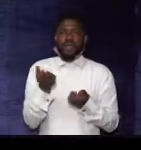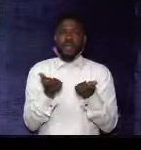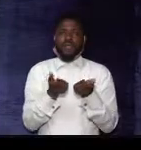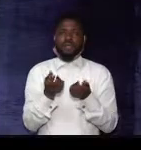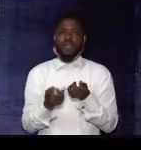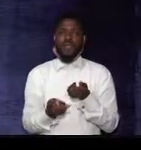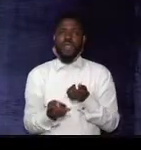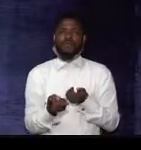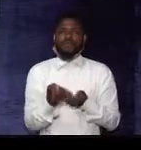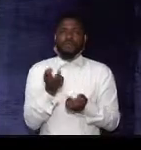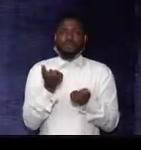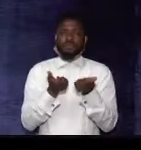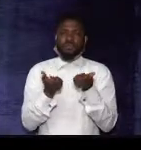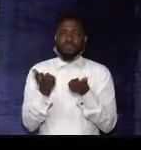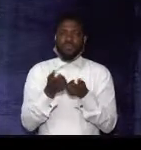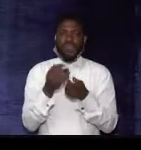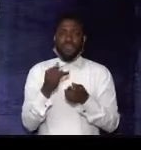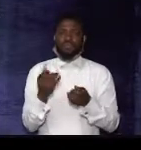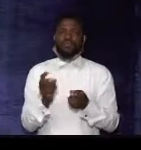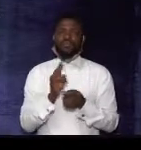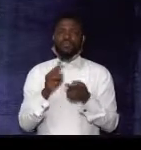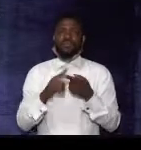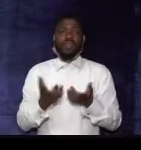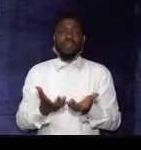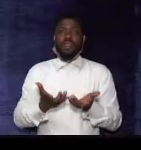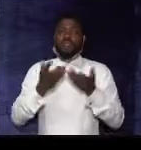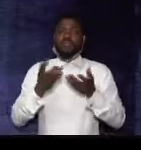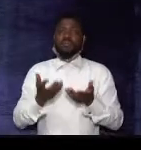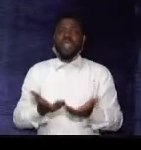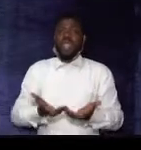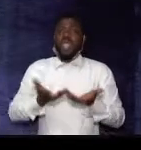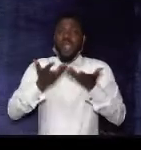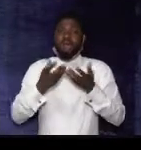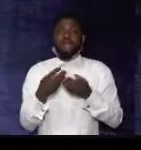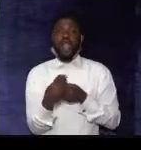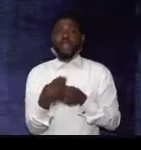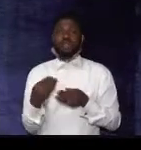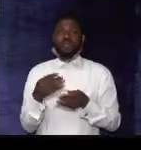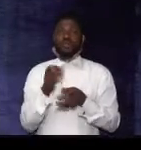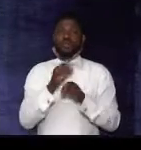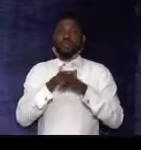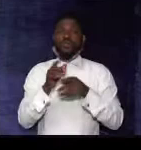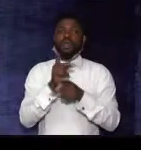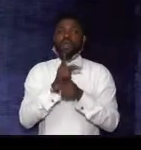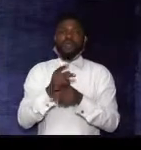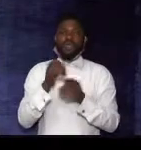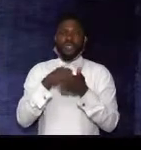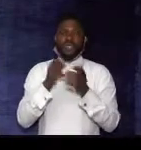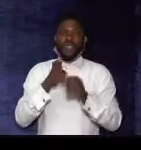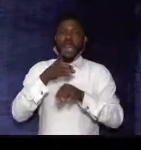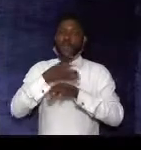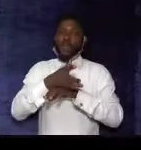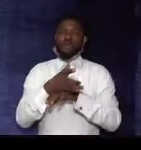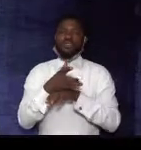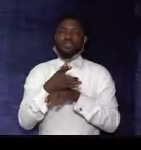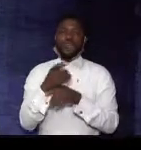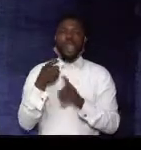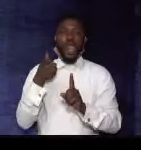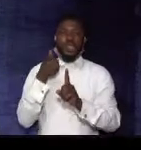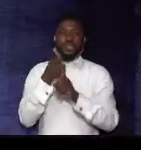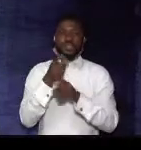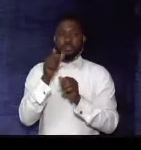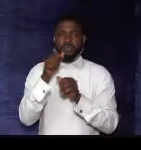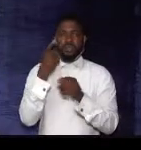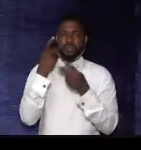most factories where they lift heavy objects. So if you are not very careful with it, it can cause accident. You can see the diagram